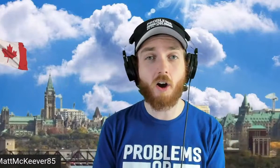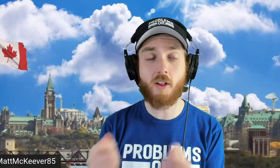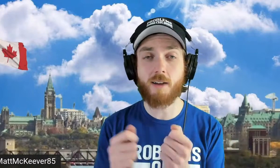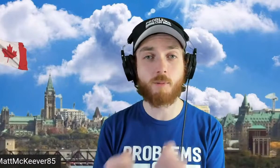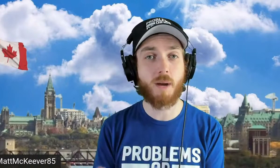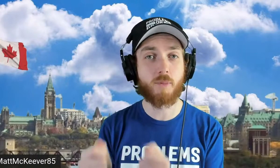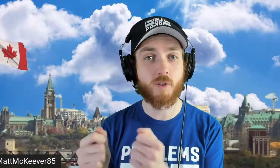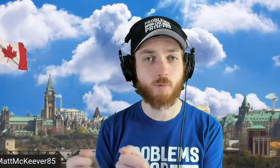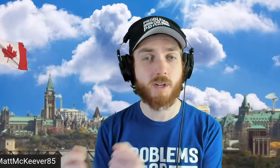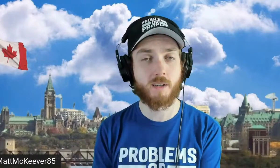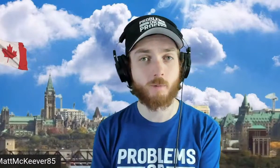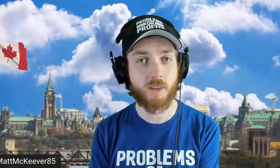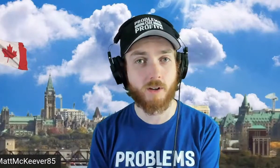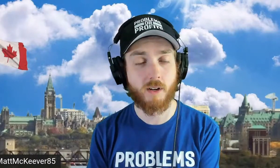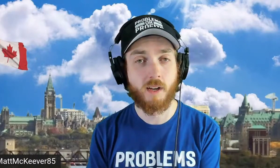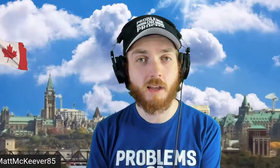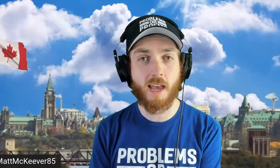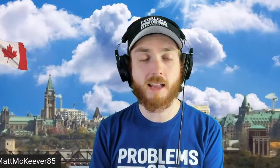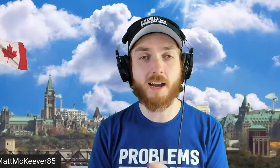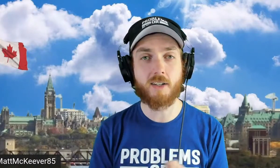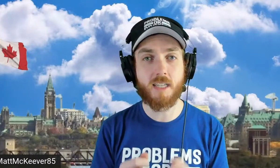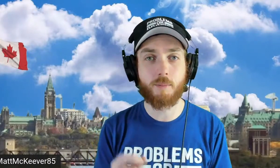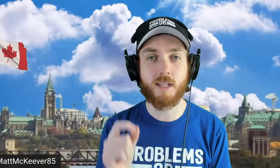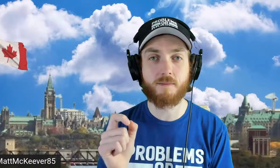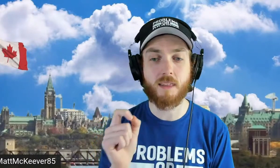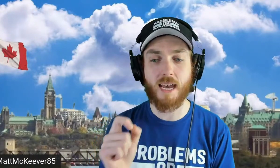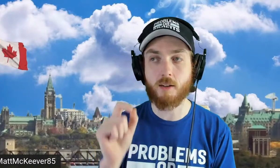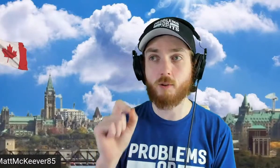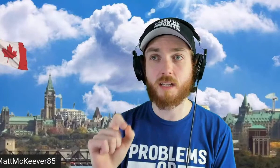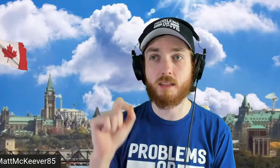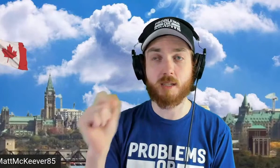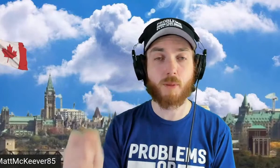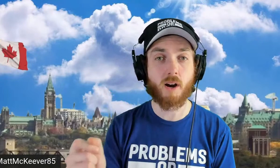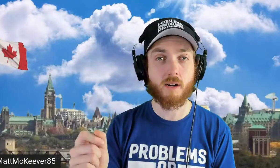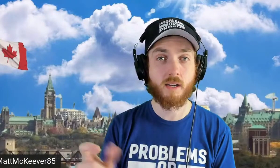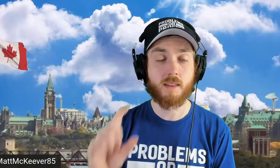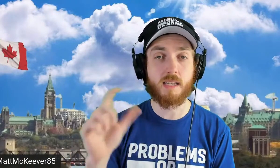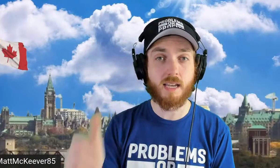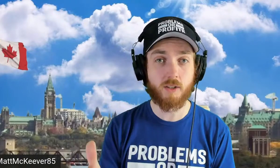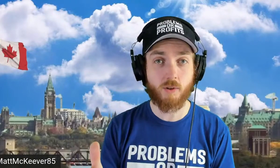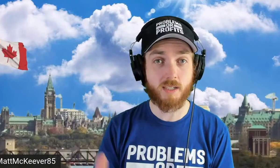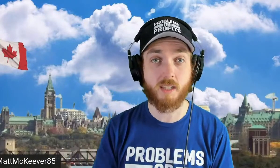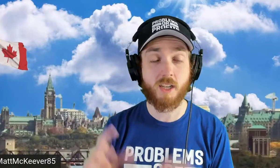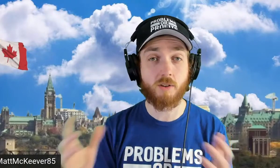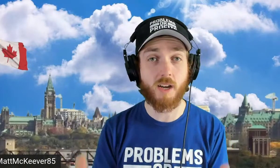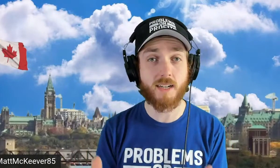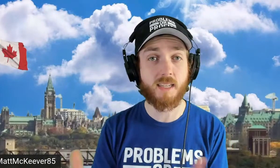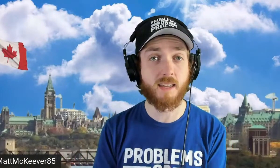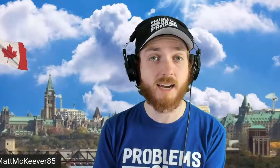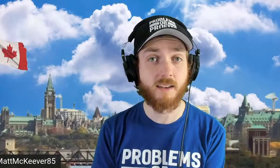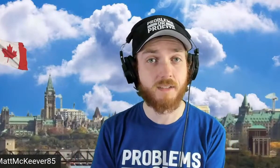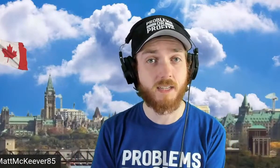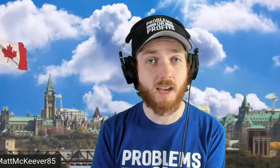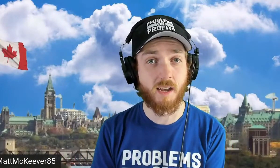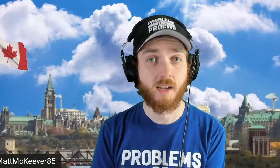And all I remember is reading with her. And I honestly believe that created the spark, the interest, the curiosity that I have today. I